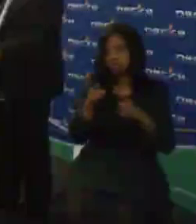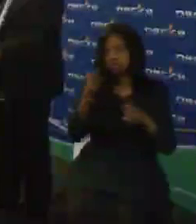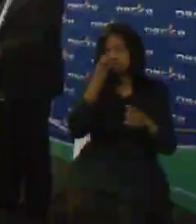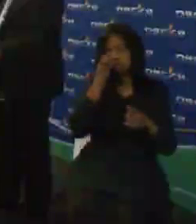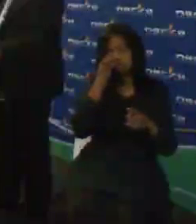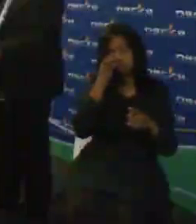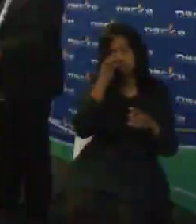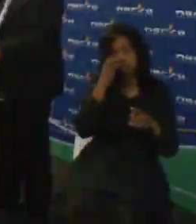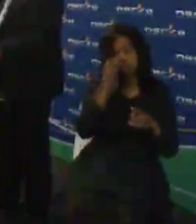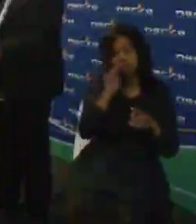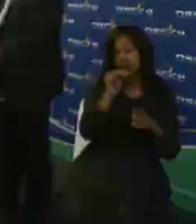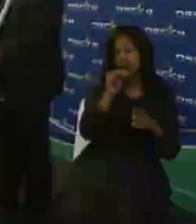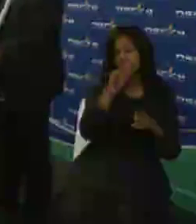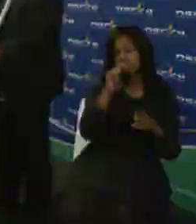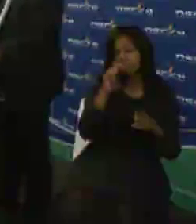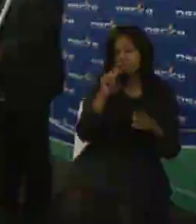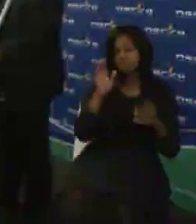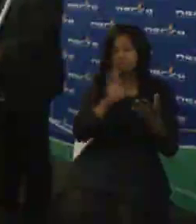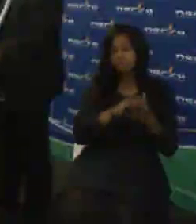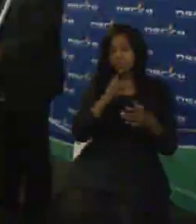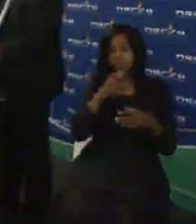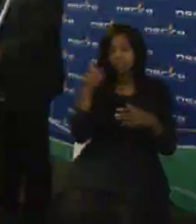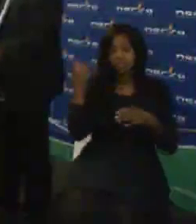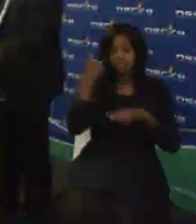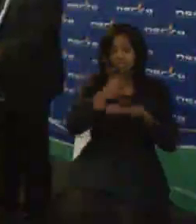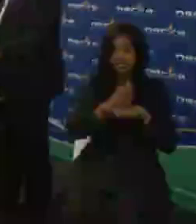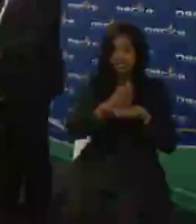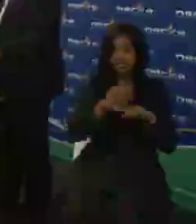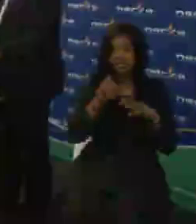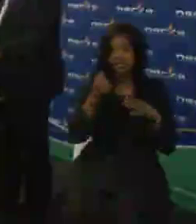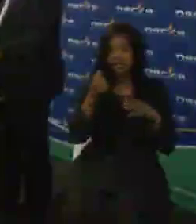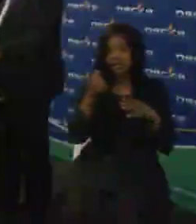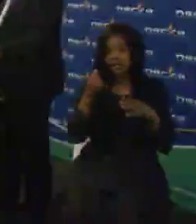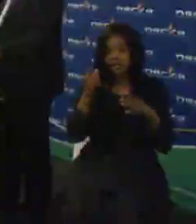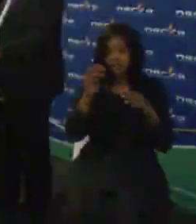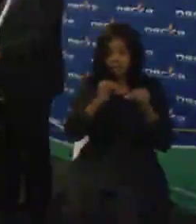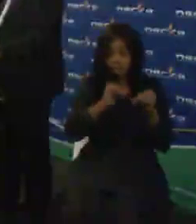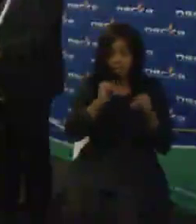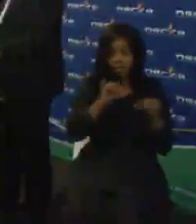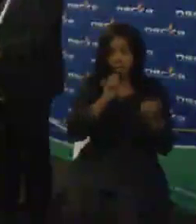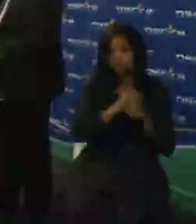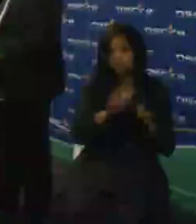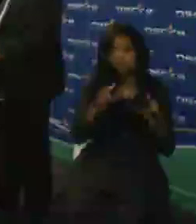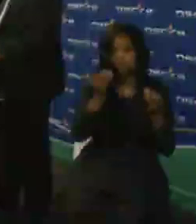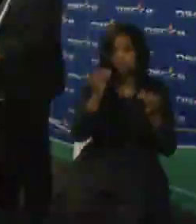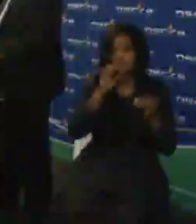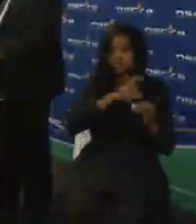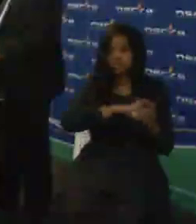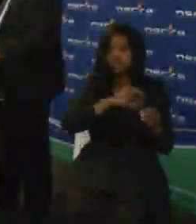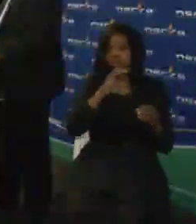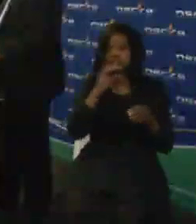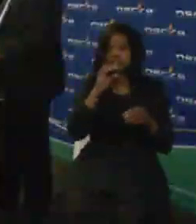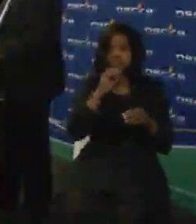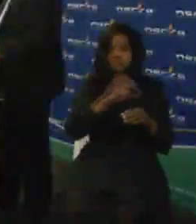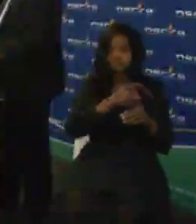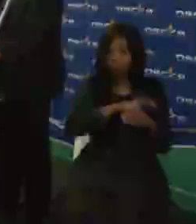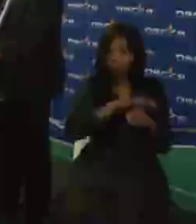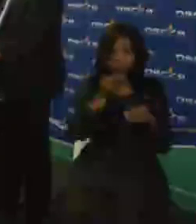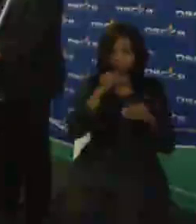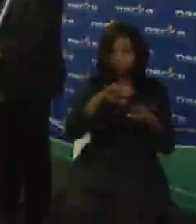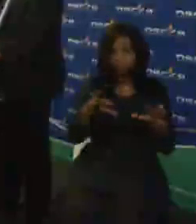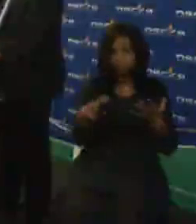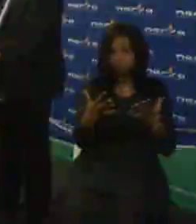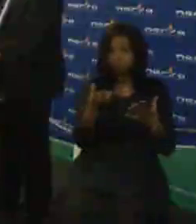unit. The senior management got no salary increase. Middle management received an inflationary